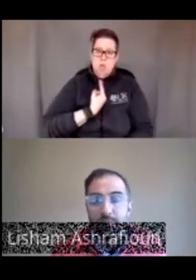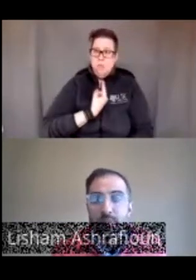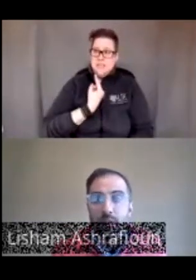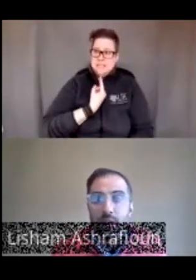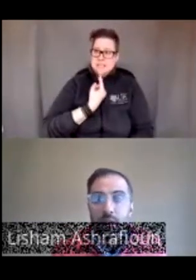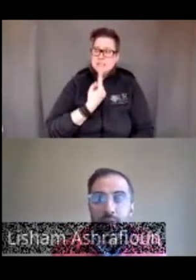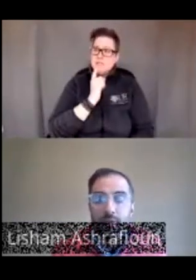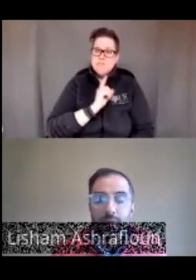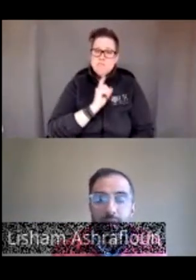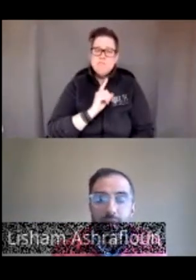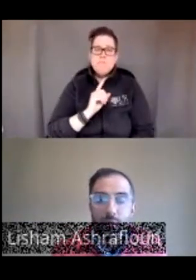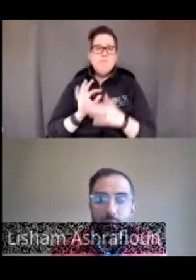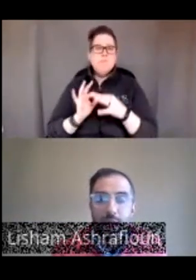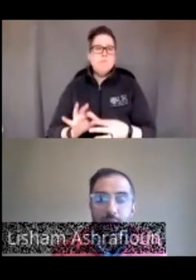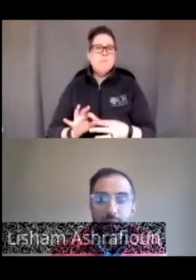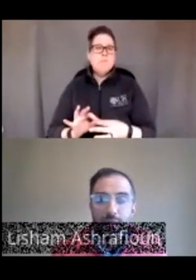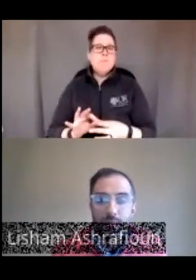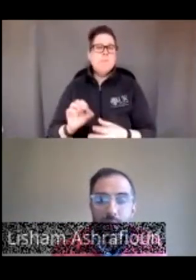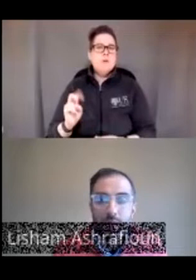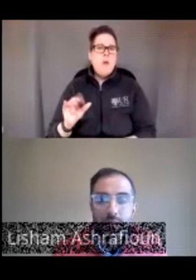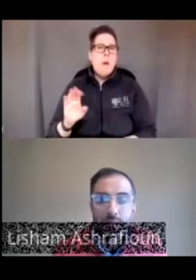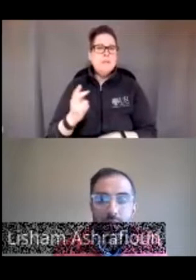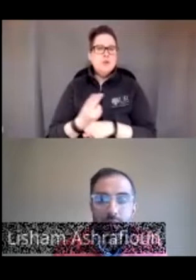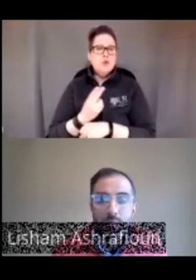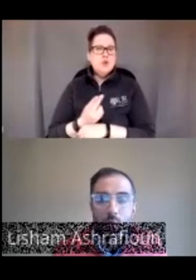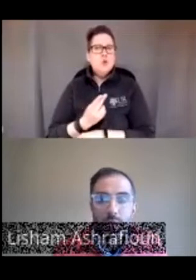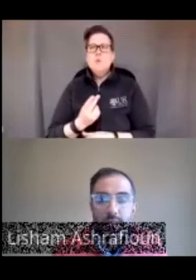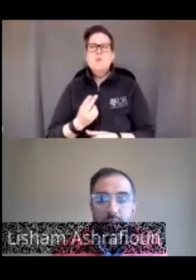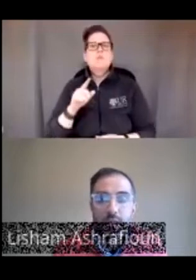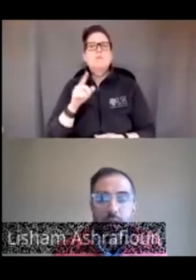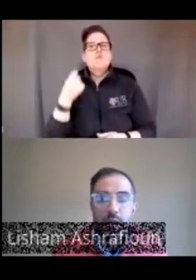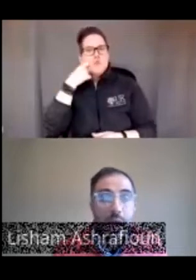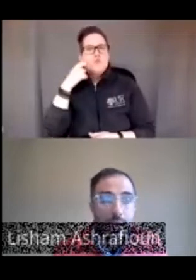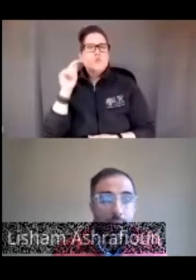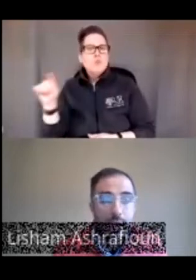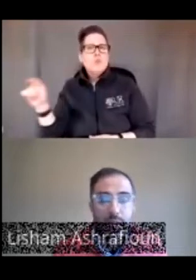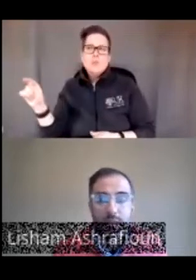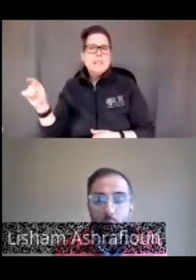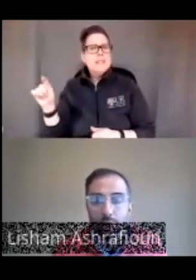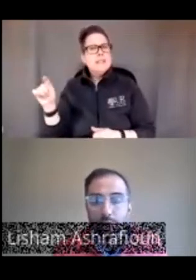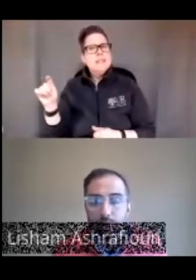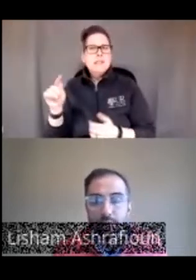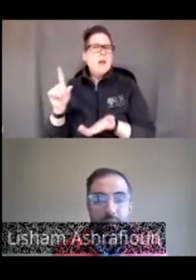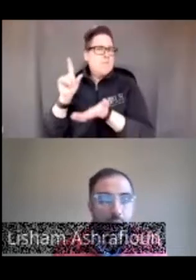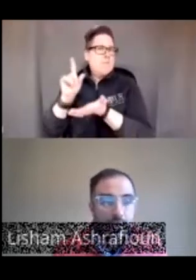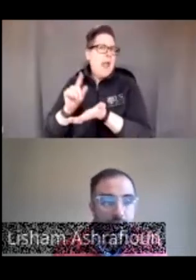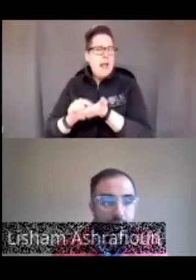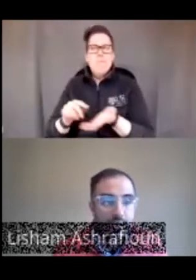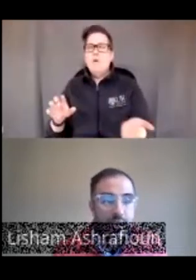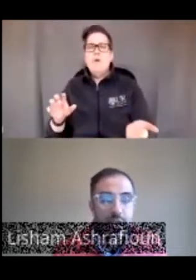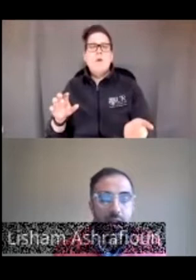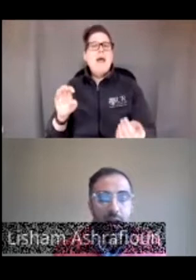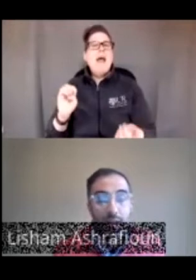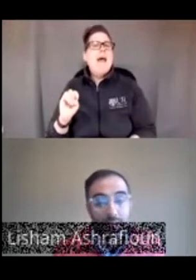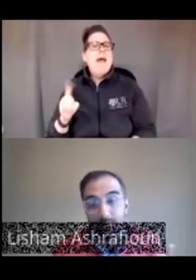use, I think have really been highlighted in some more recent high impact editorials and